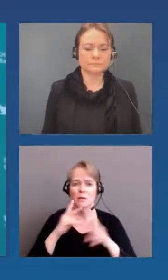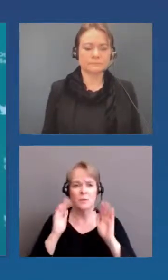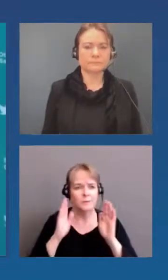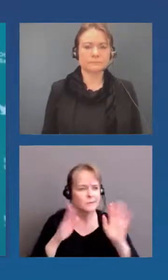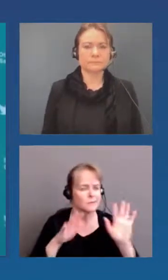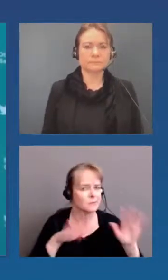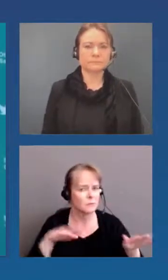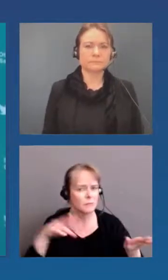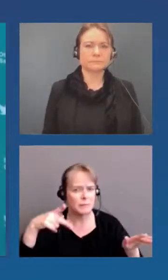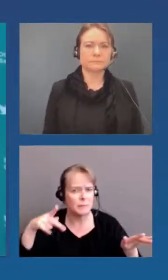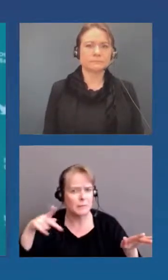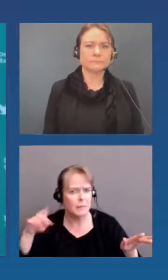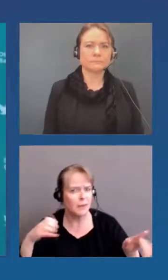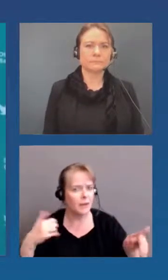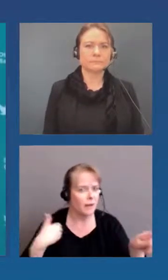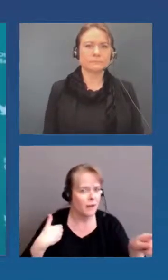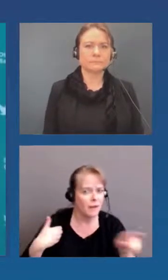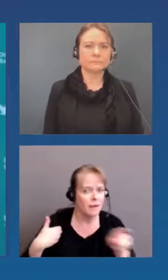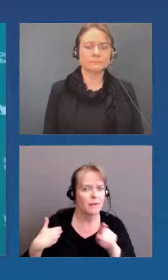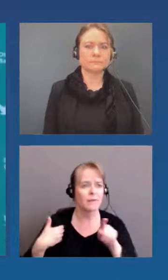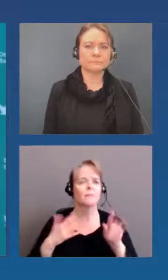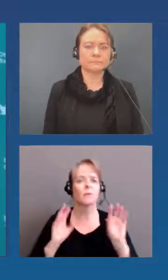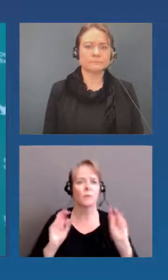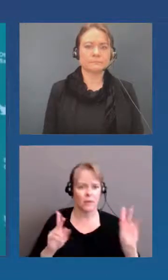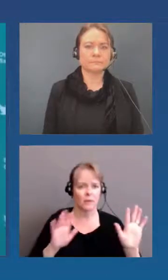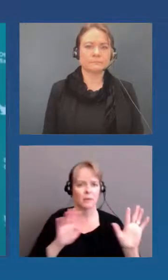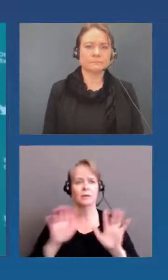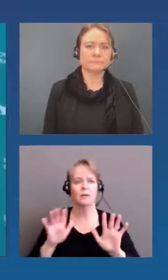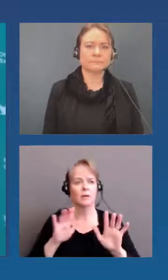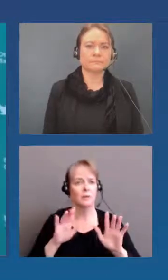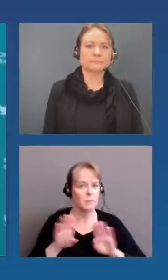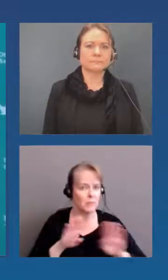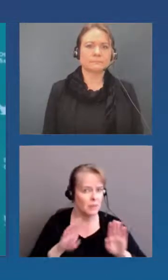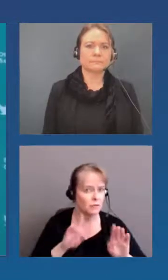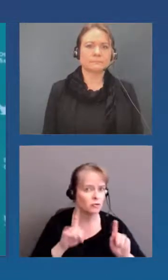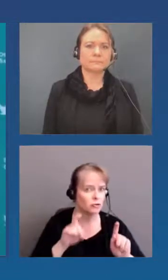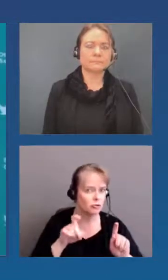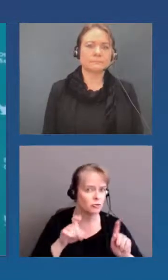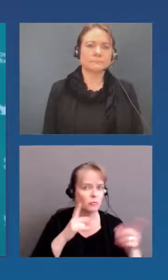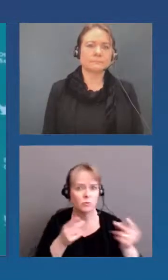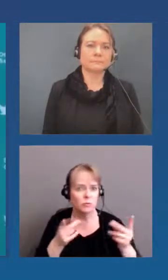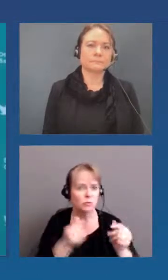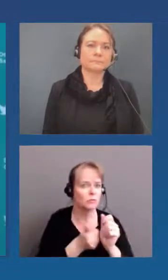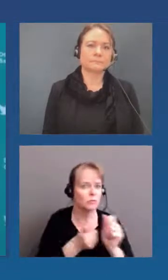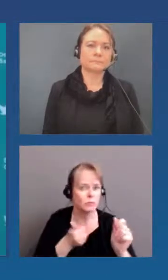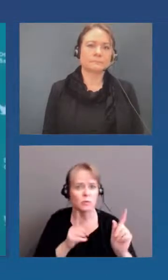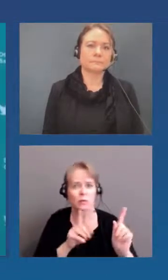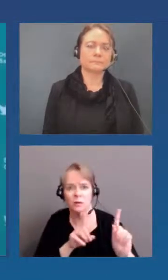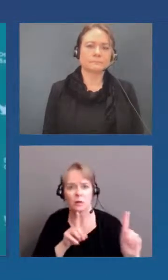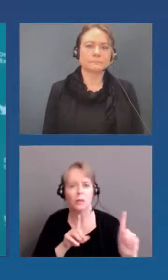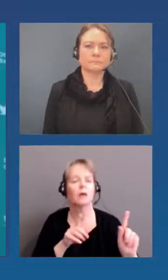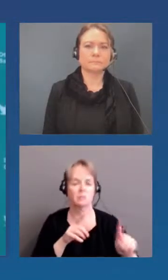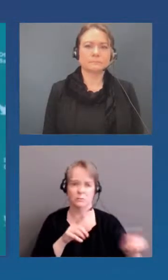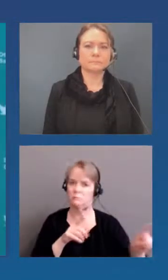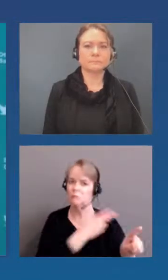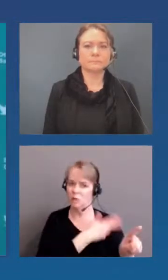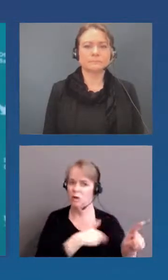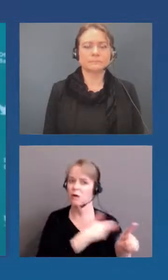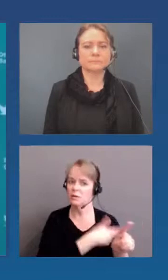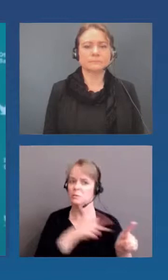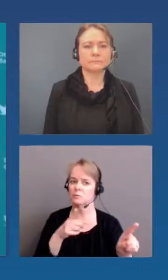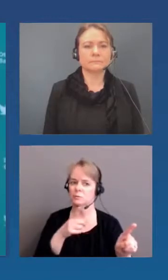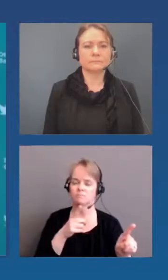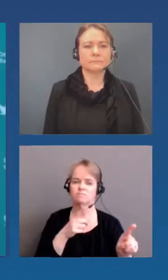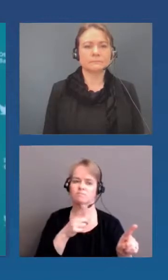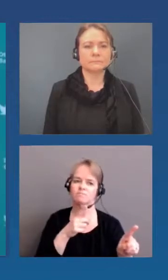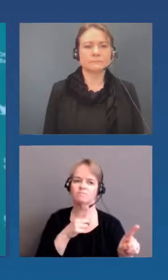and the behaviors that limit transmission. And I know the hospitals are treating this